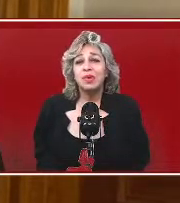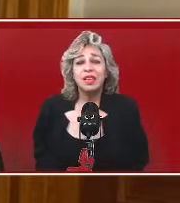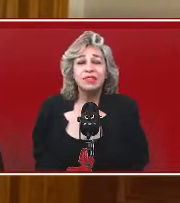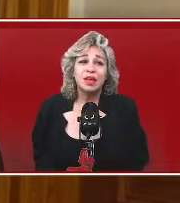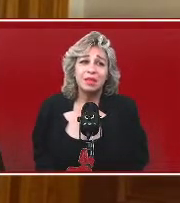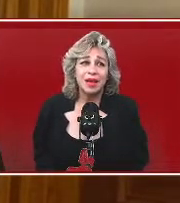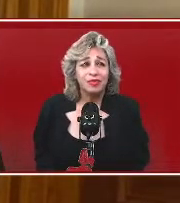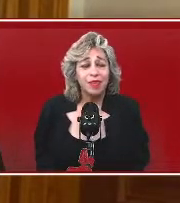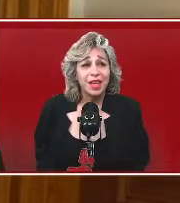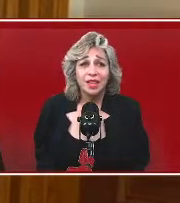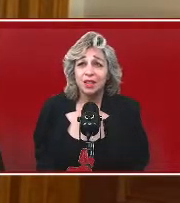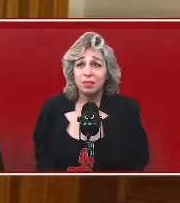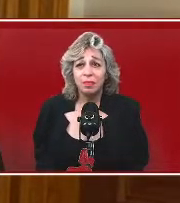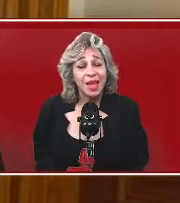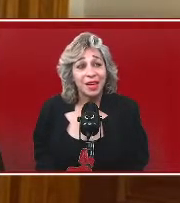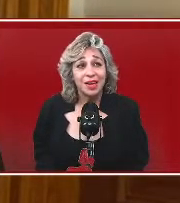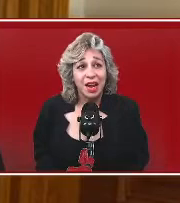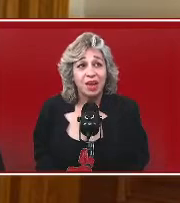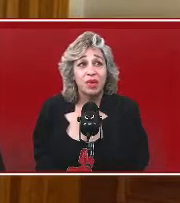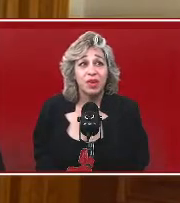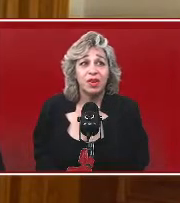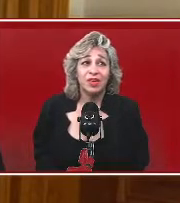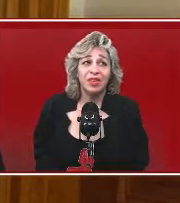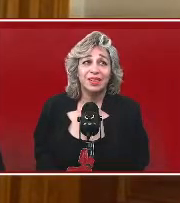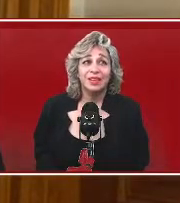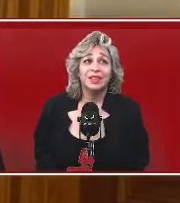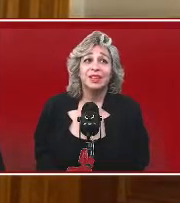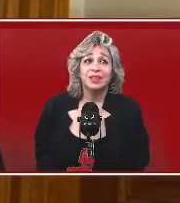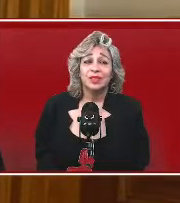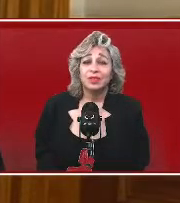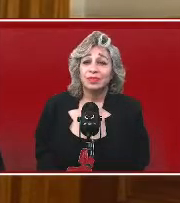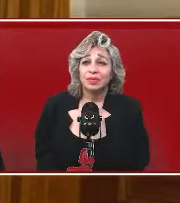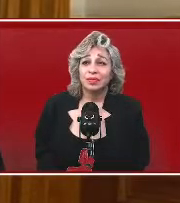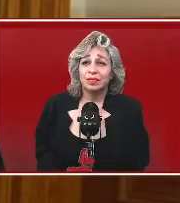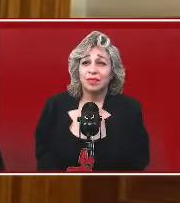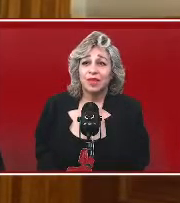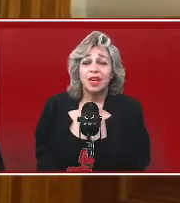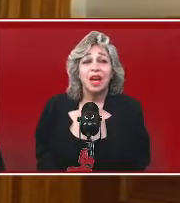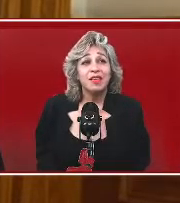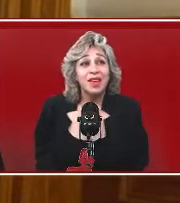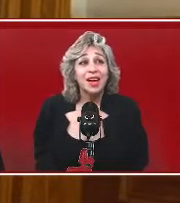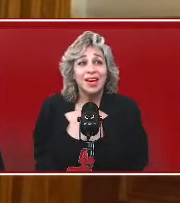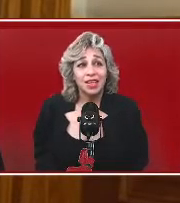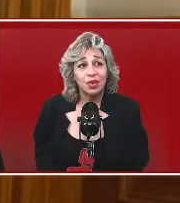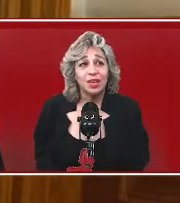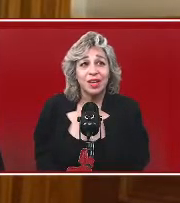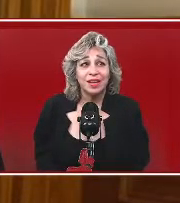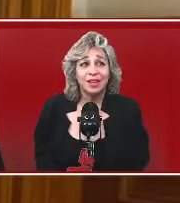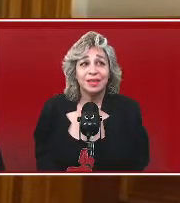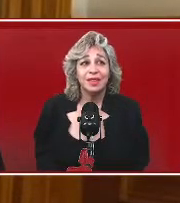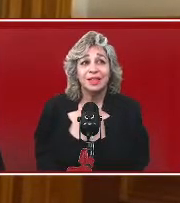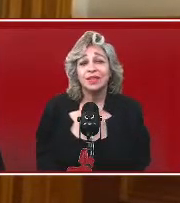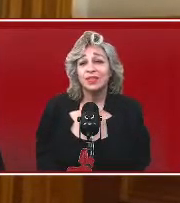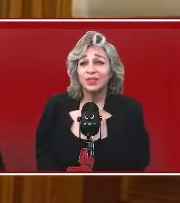I believe that my friend made an error, Javier Alatorre, Javier